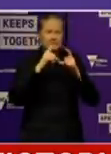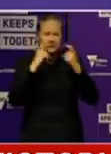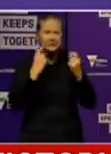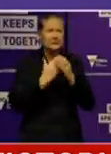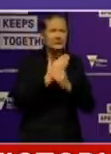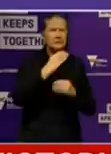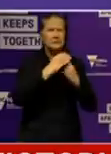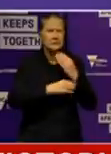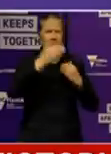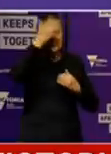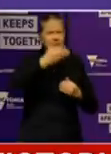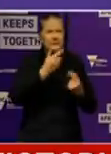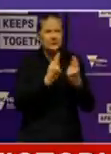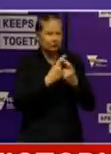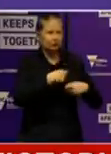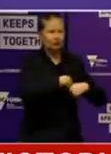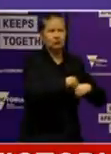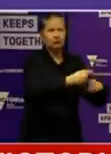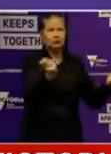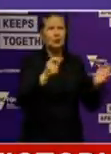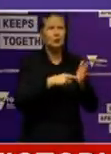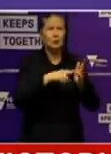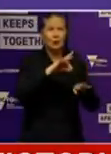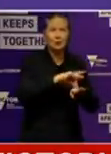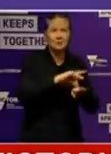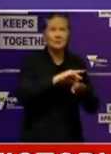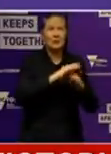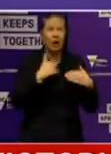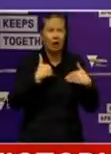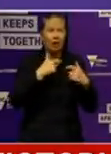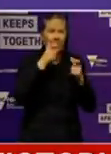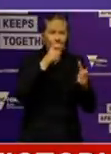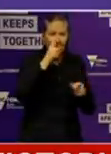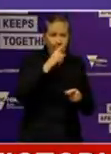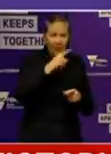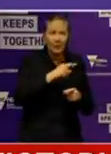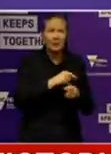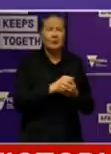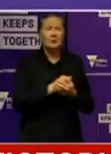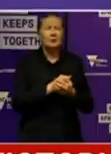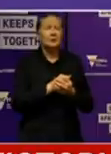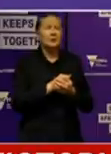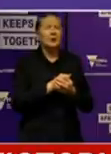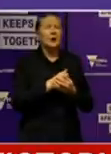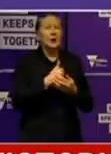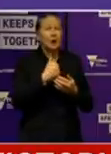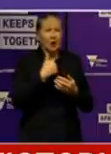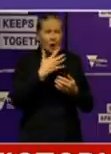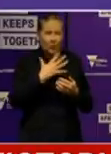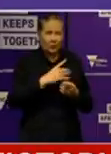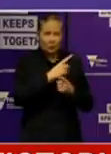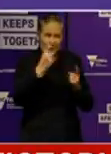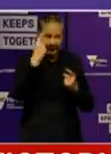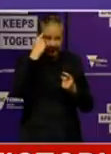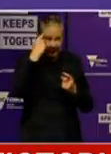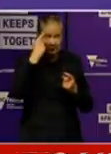staff, and I would urge Victorians not to let perfect stand in the way of the good. I